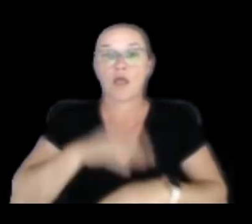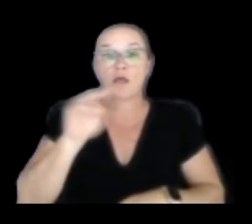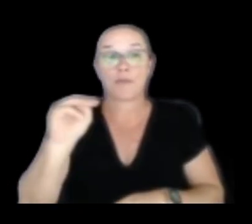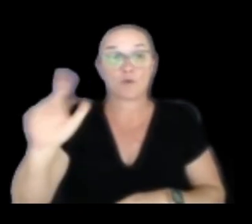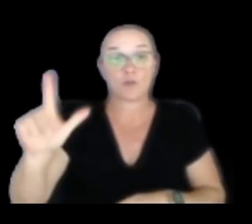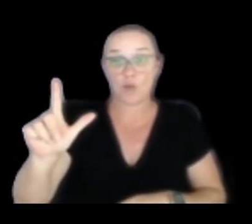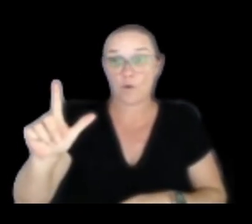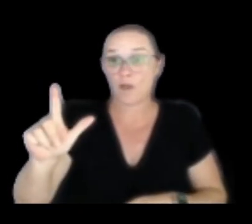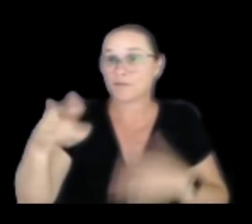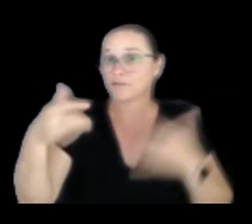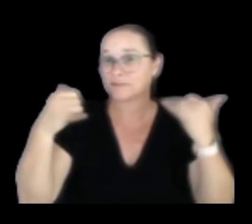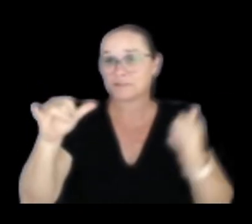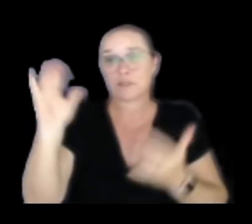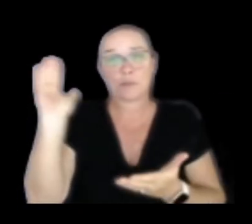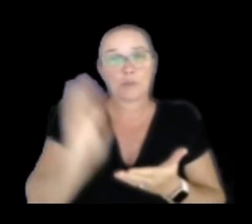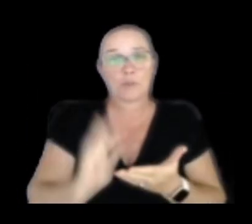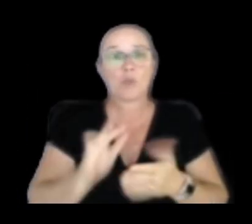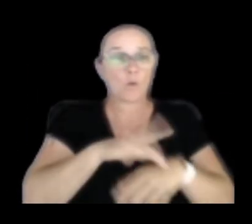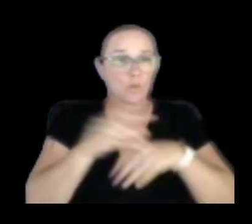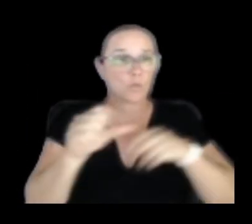continue to have very few earthquakes,